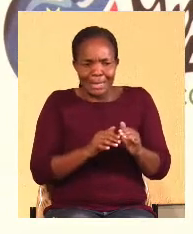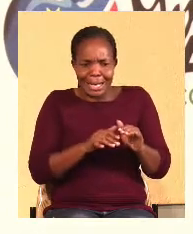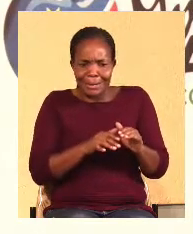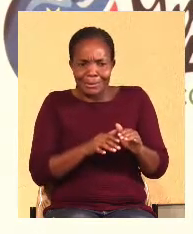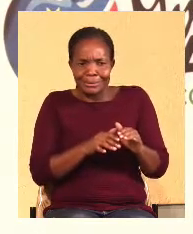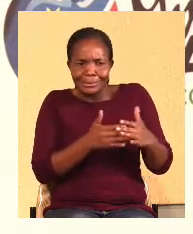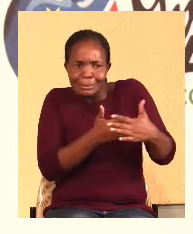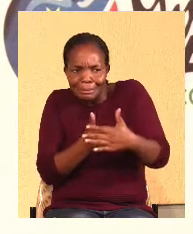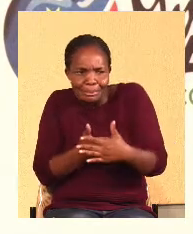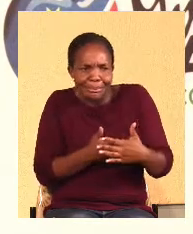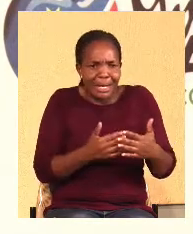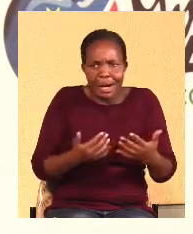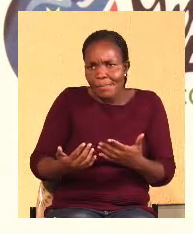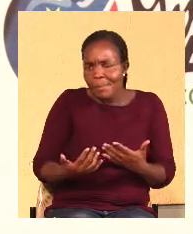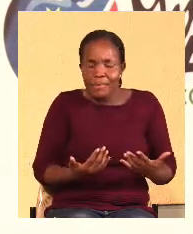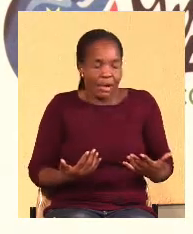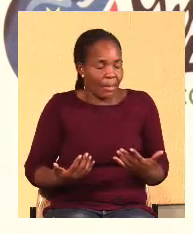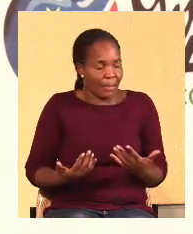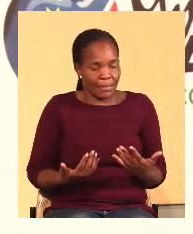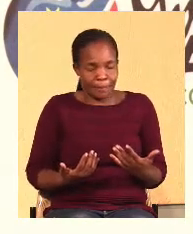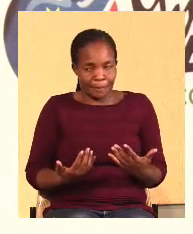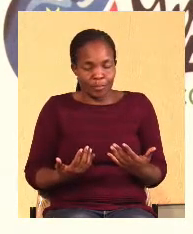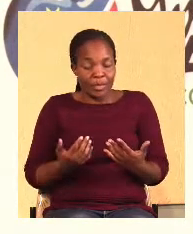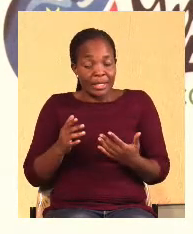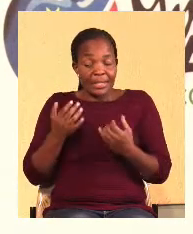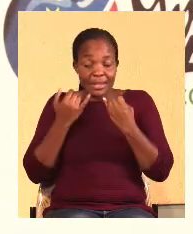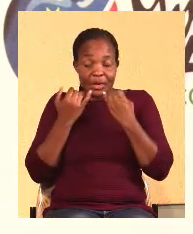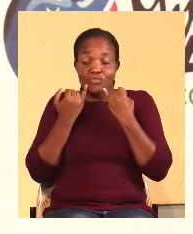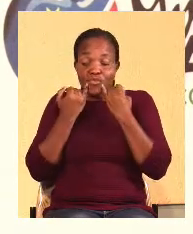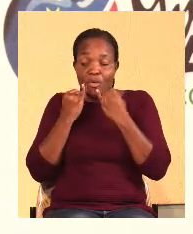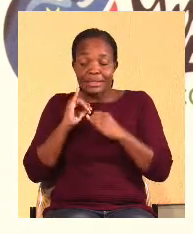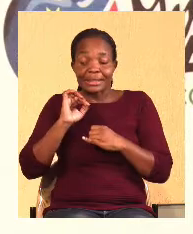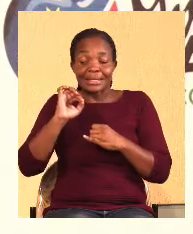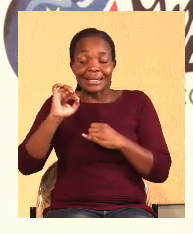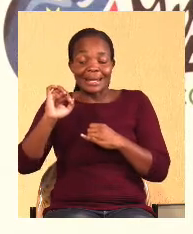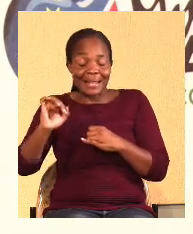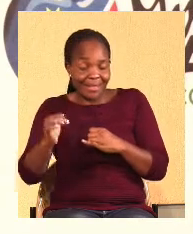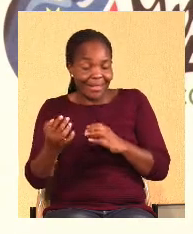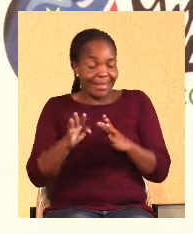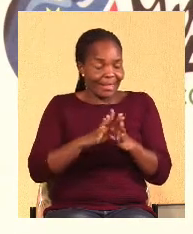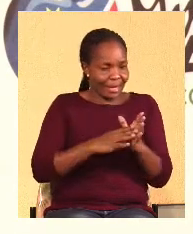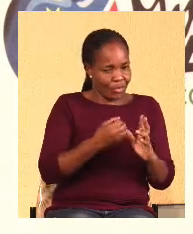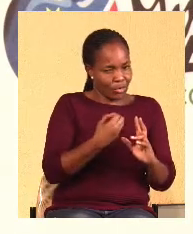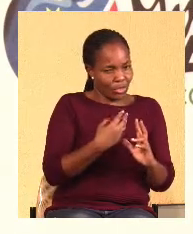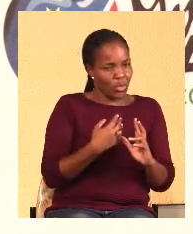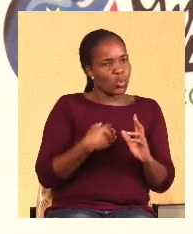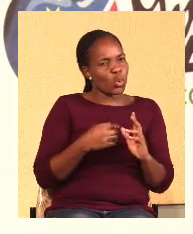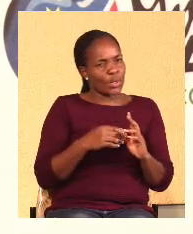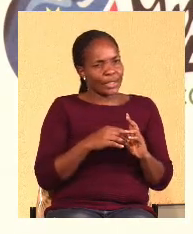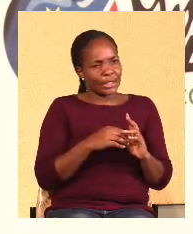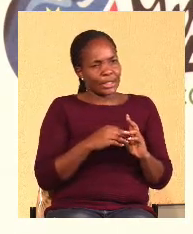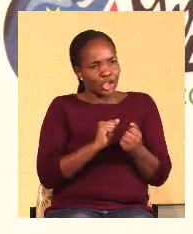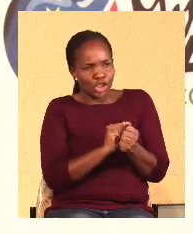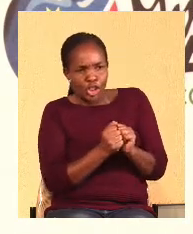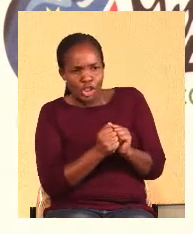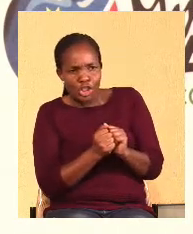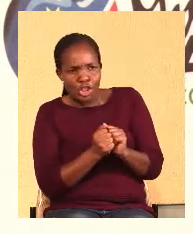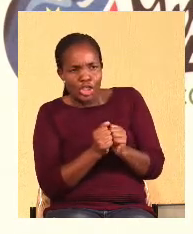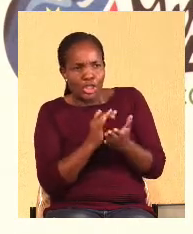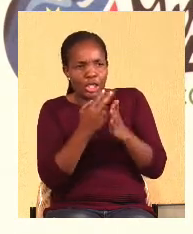the tests that they are doing on the ground, this will then advise as to whether we should relax some